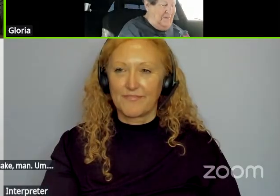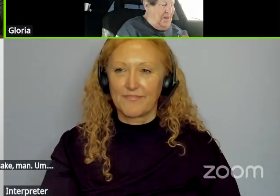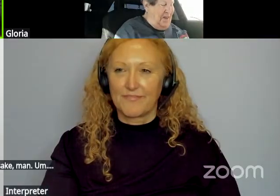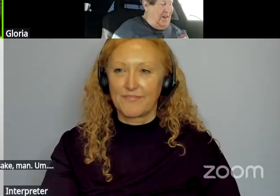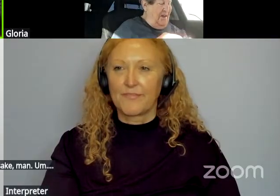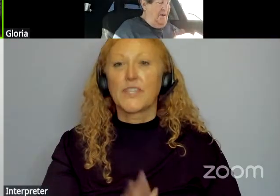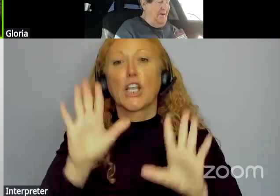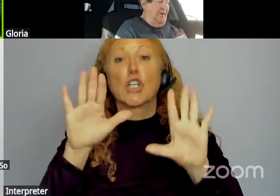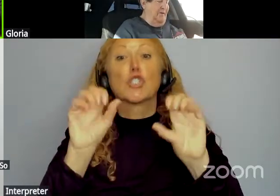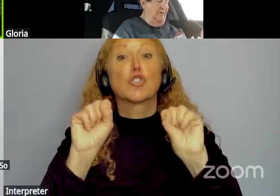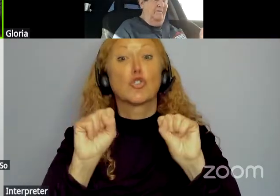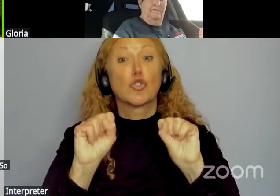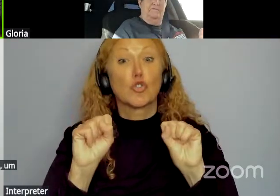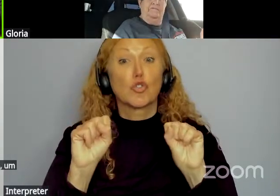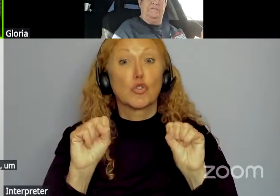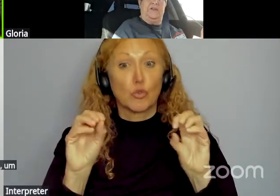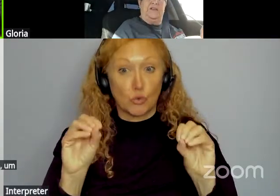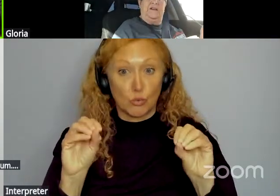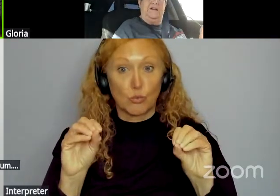so